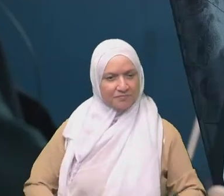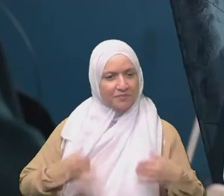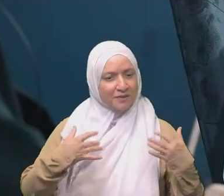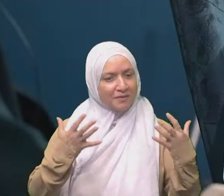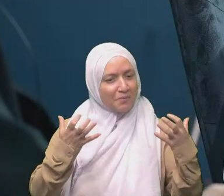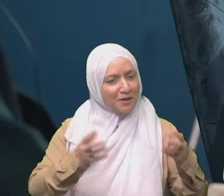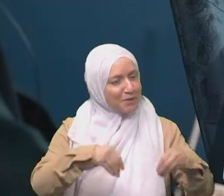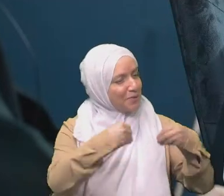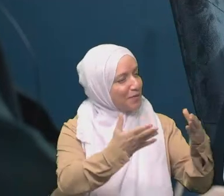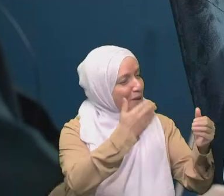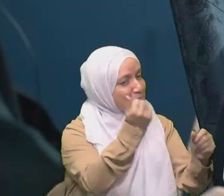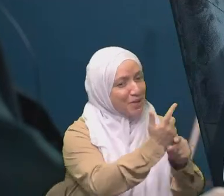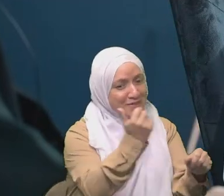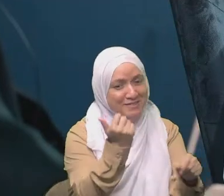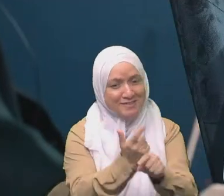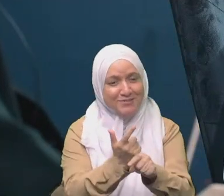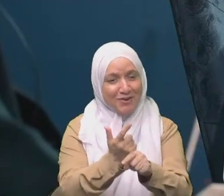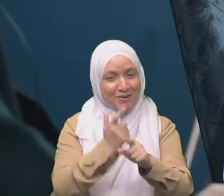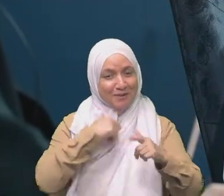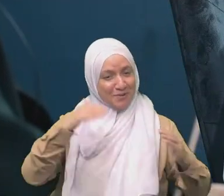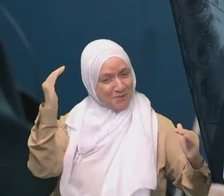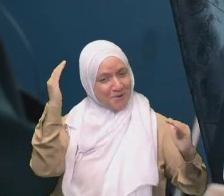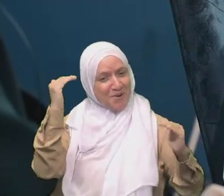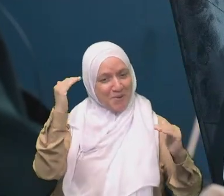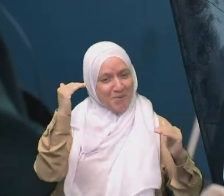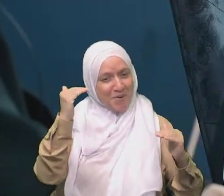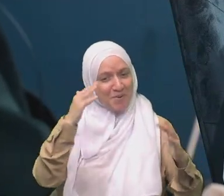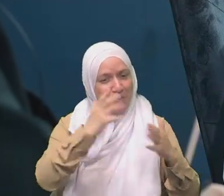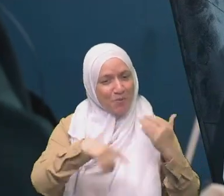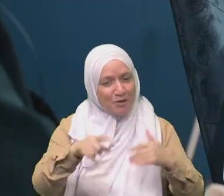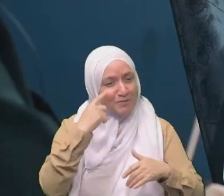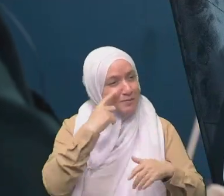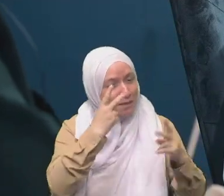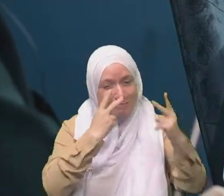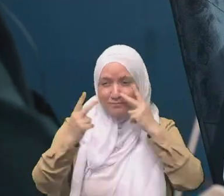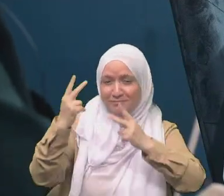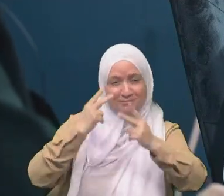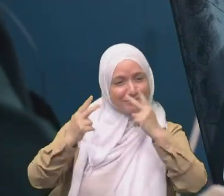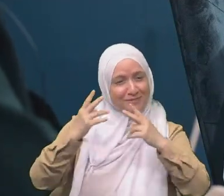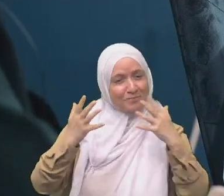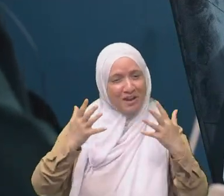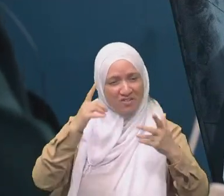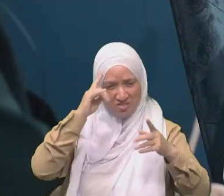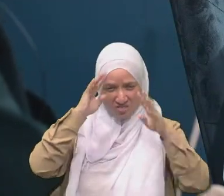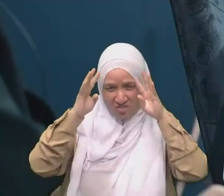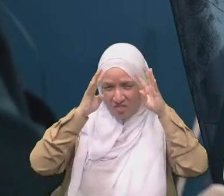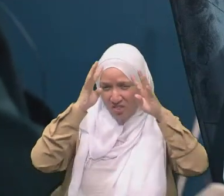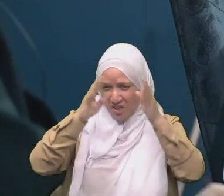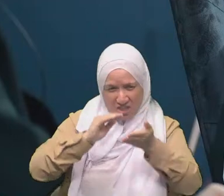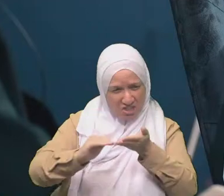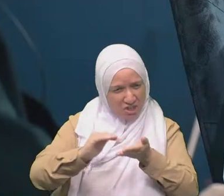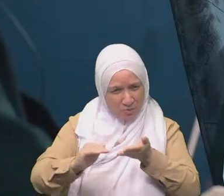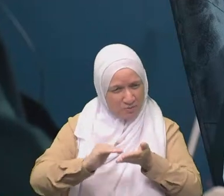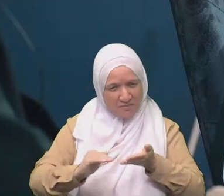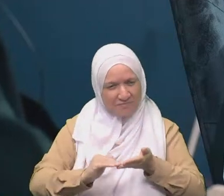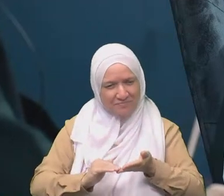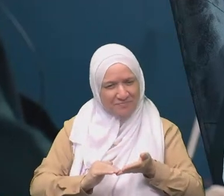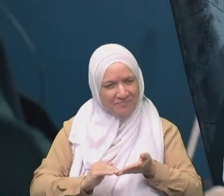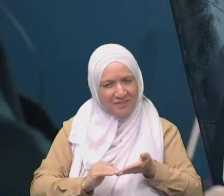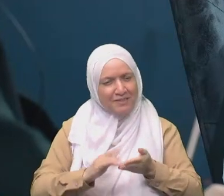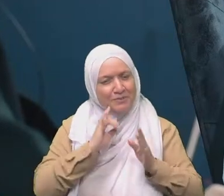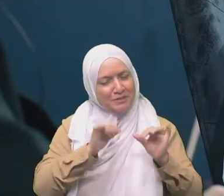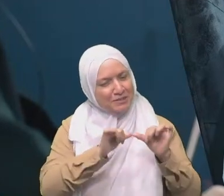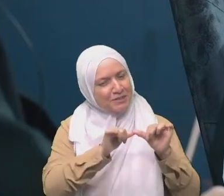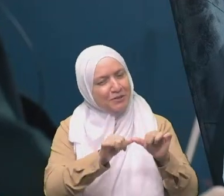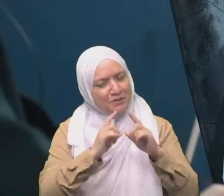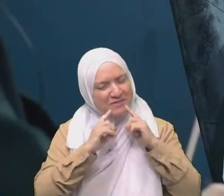excuses that we're giving ourselves to continue our sinful lives, and then we realize, oh my God, I do this, and I do this, and I do this, and eventually I realize I'm doomed